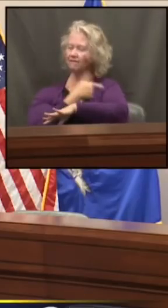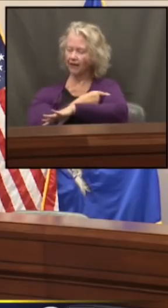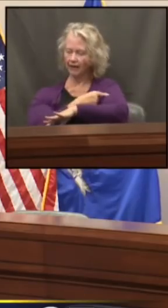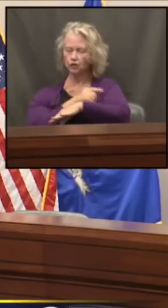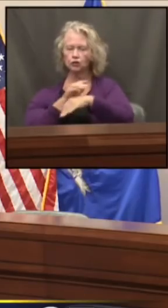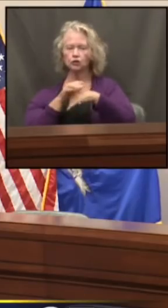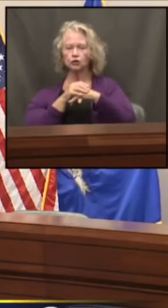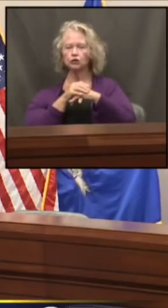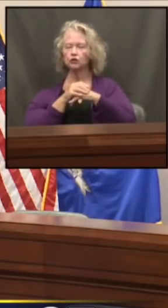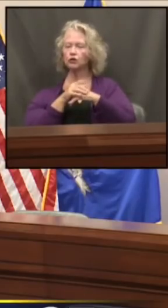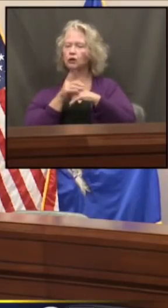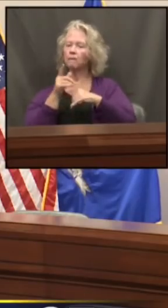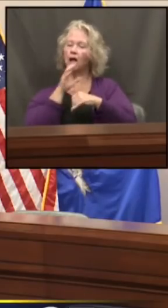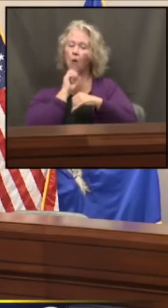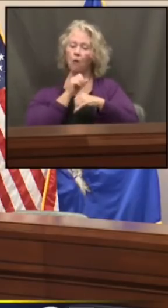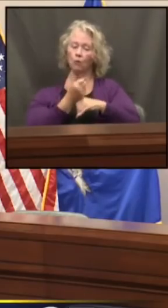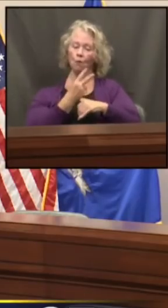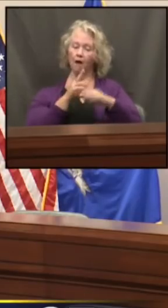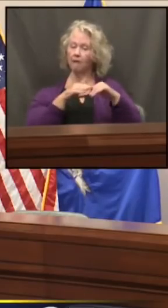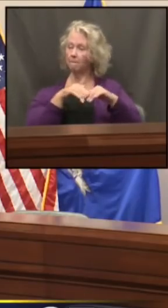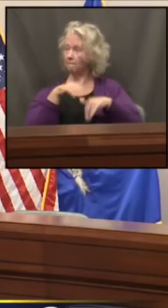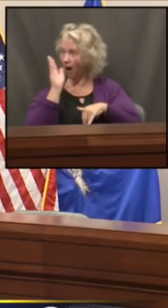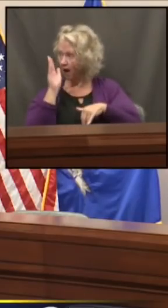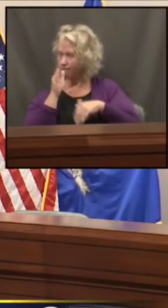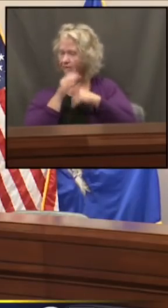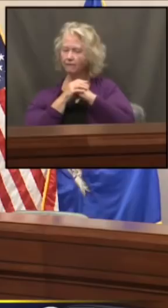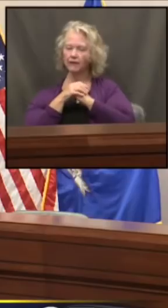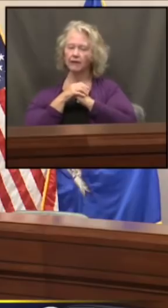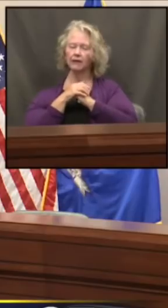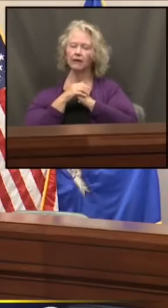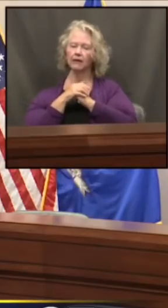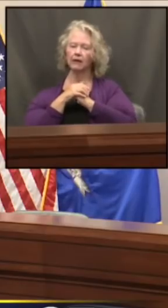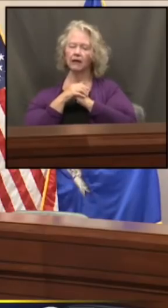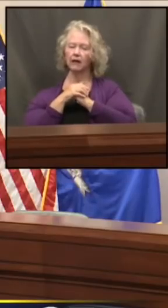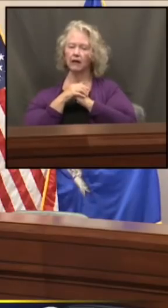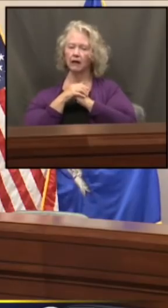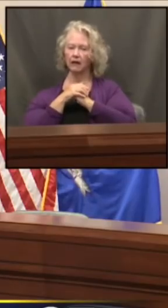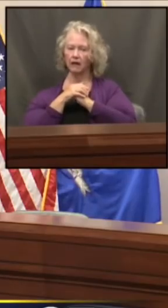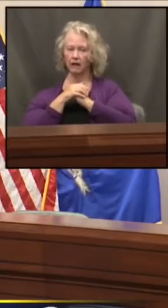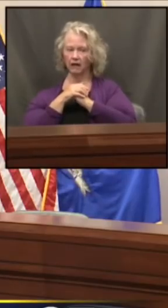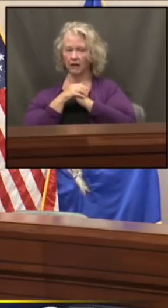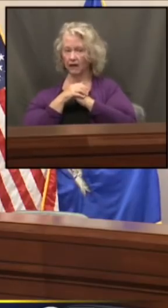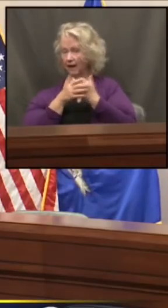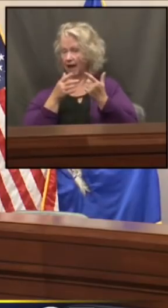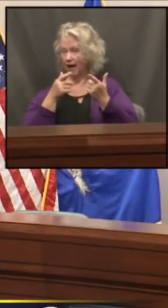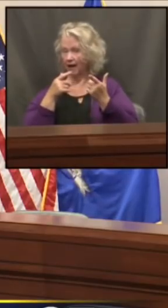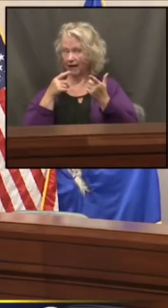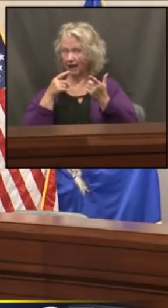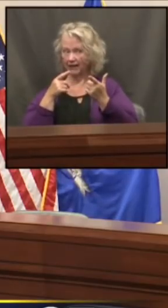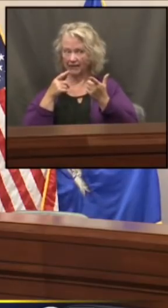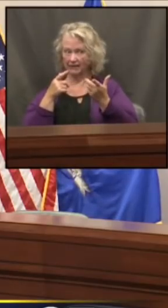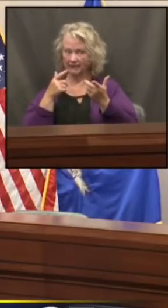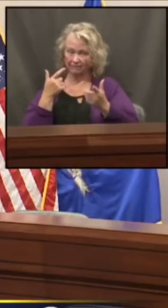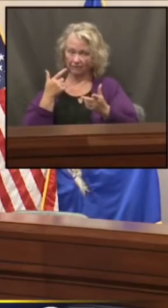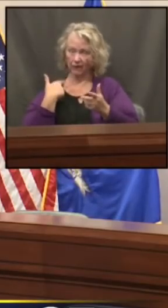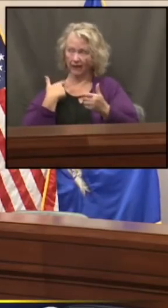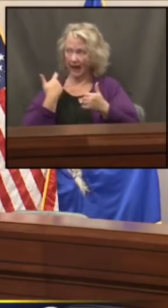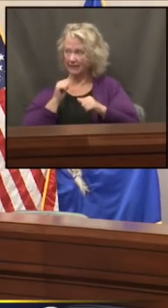12 and up population, which, older people can get COVID from people between 12 and